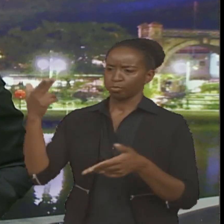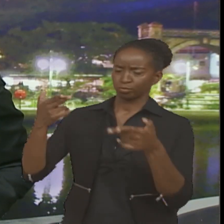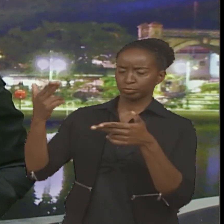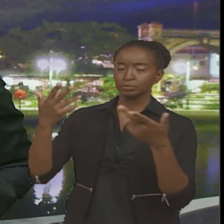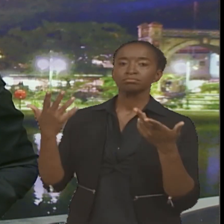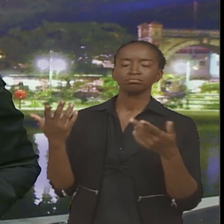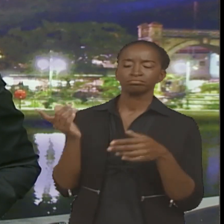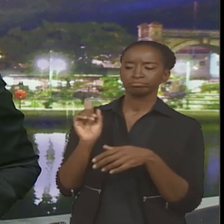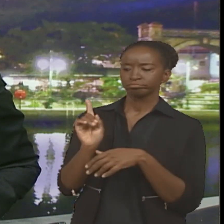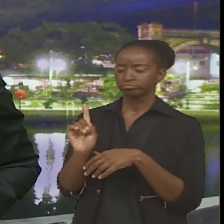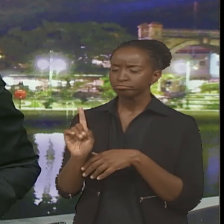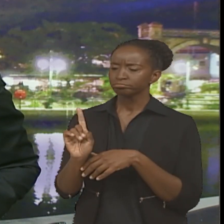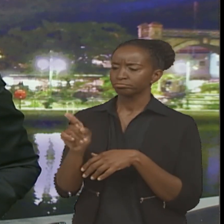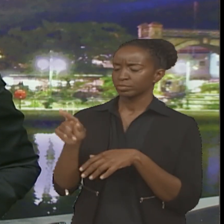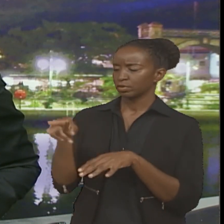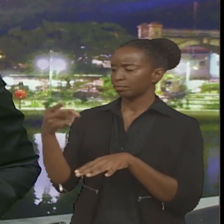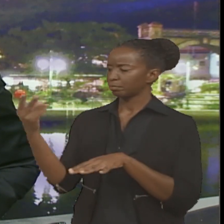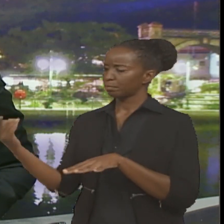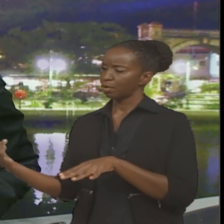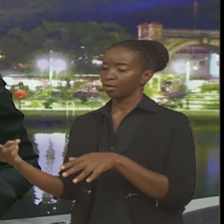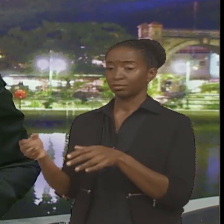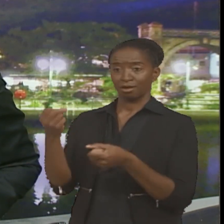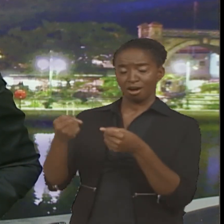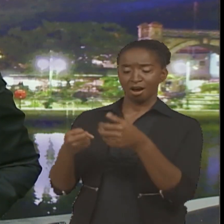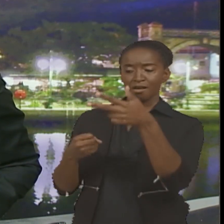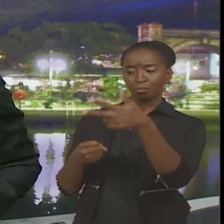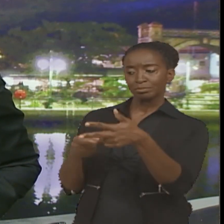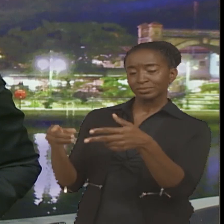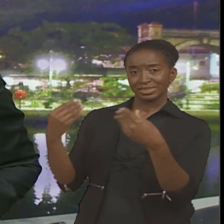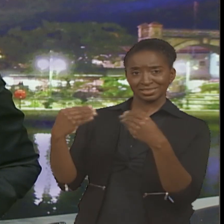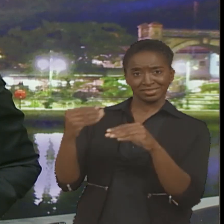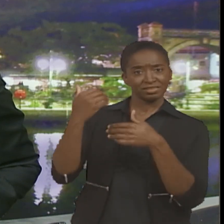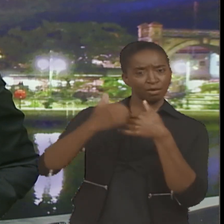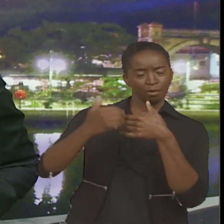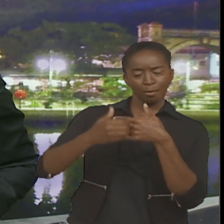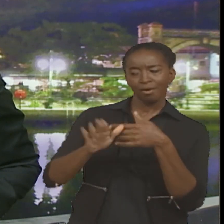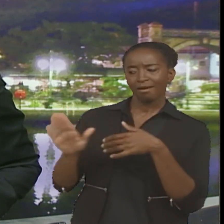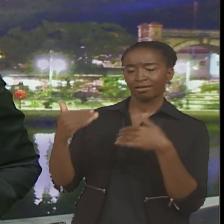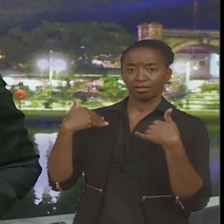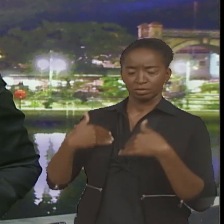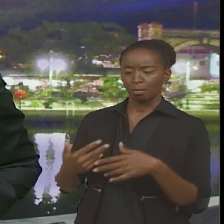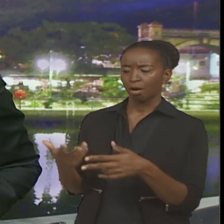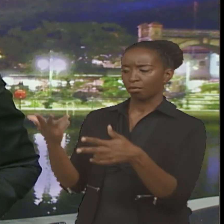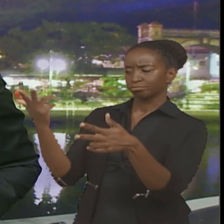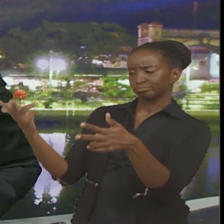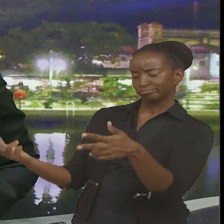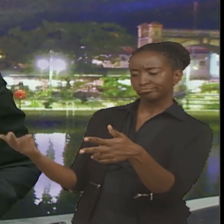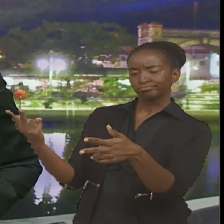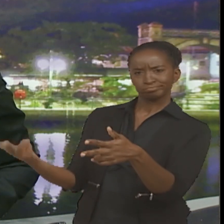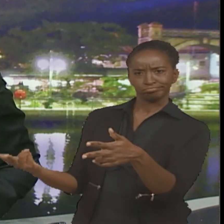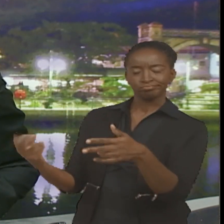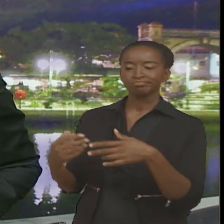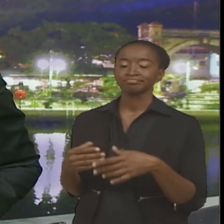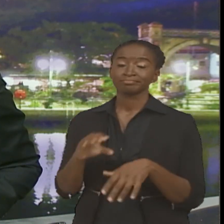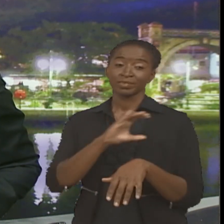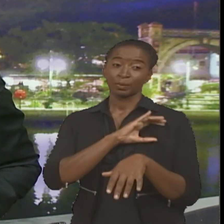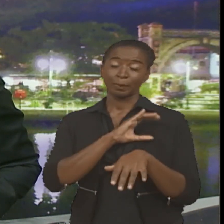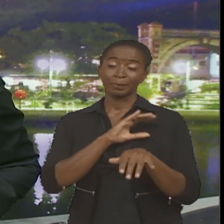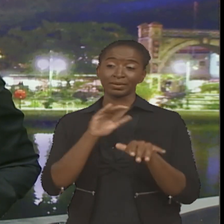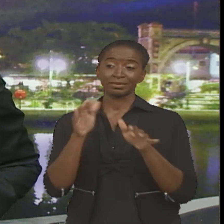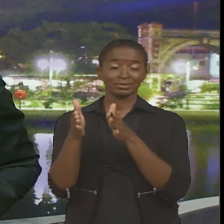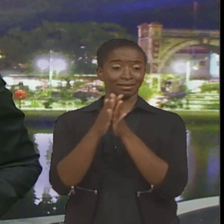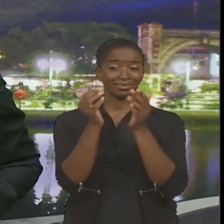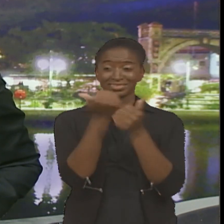from the vehicle which he used to sell bread. Lawmen are appealing to anyone who can provide information that can assist in